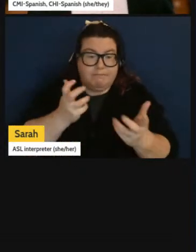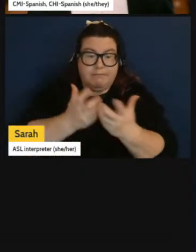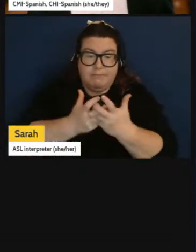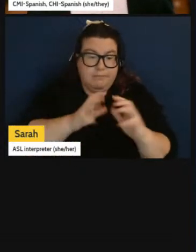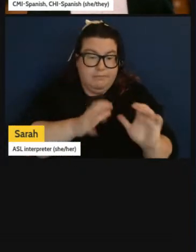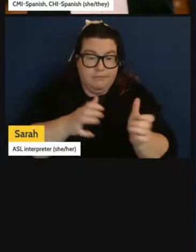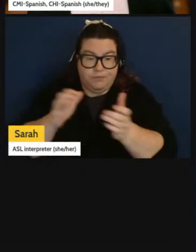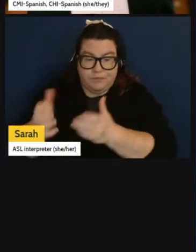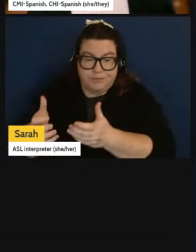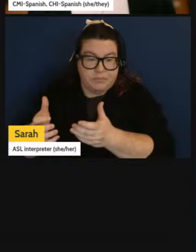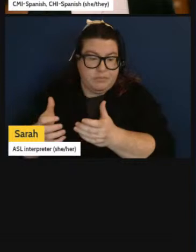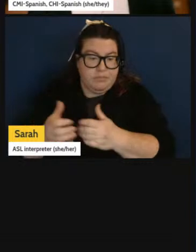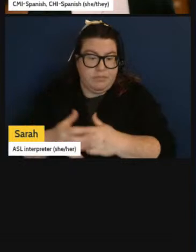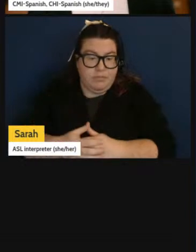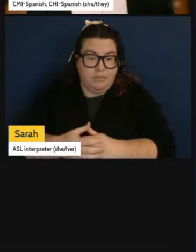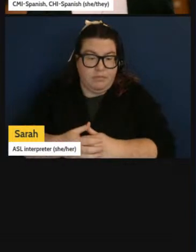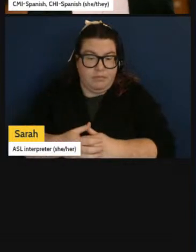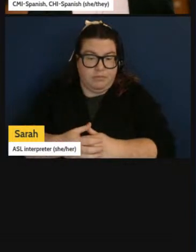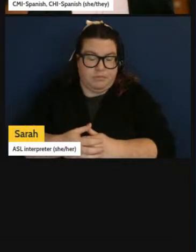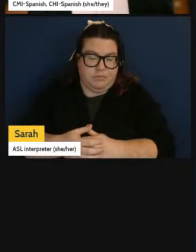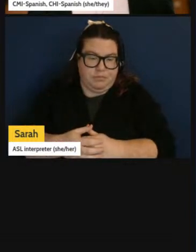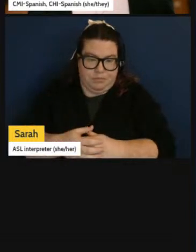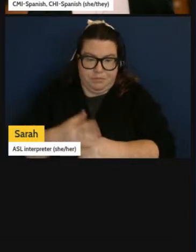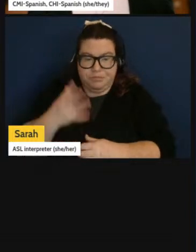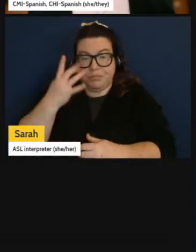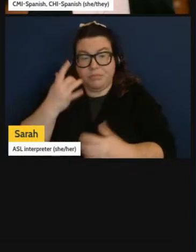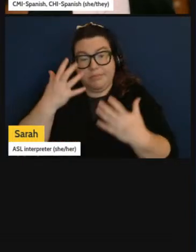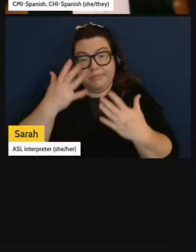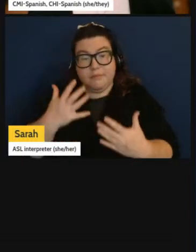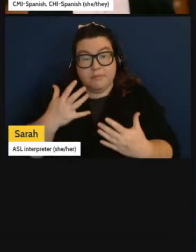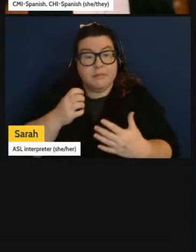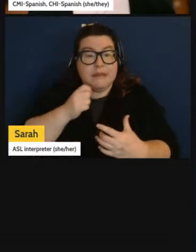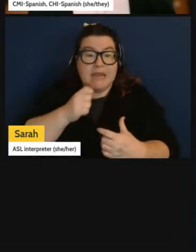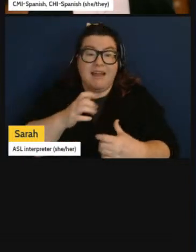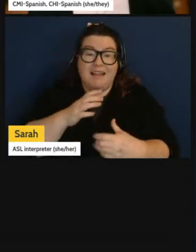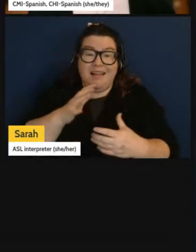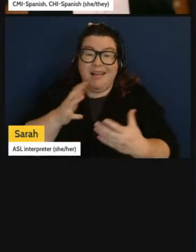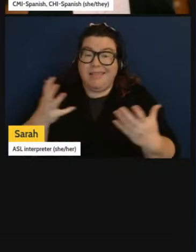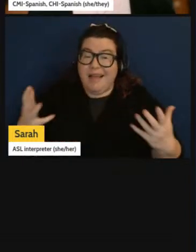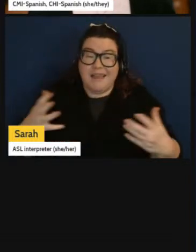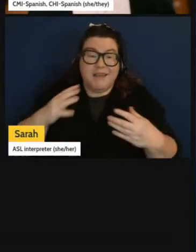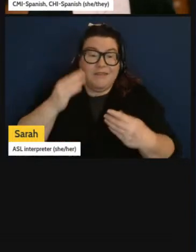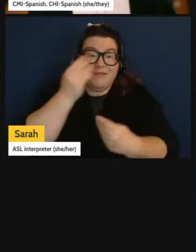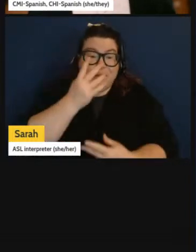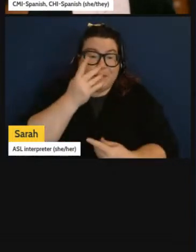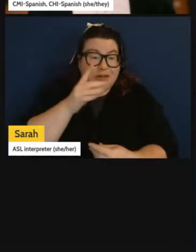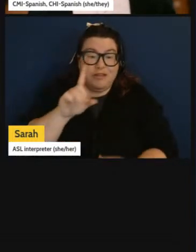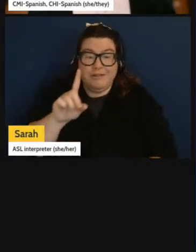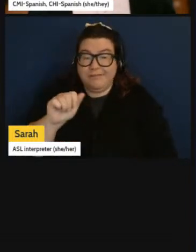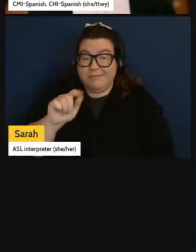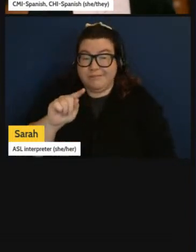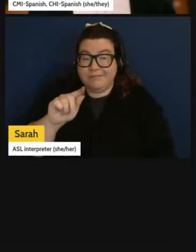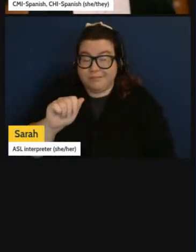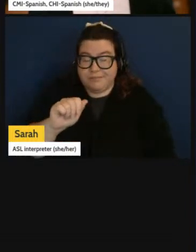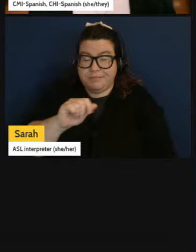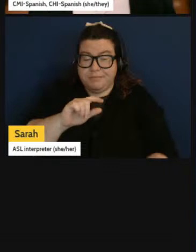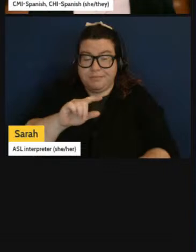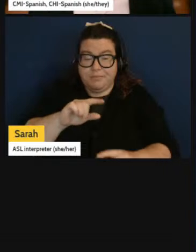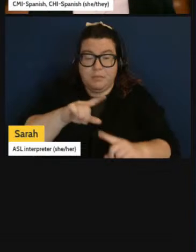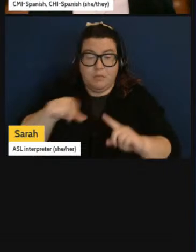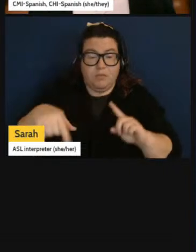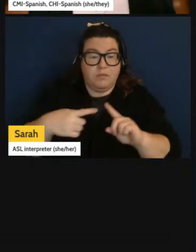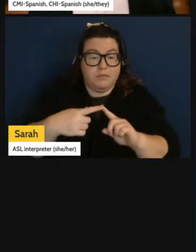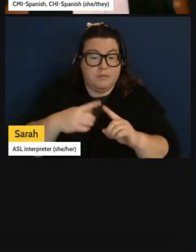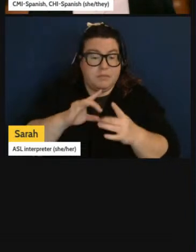it either, which is why there unfortunately isn't a lot of data on these things when it comes to